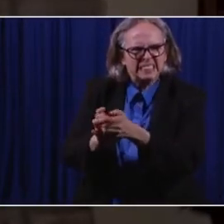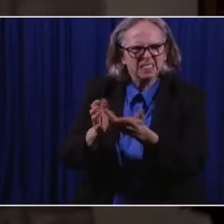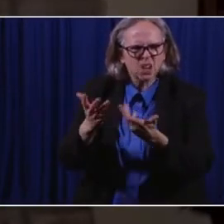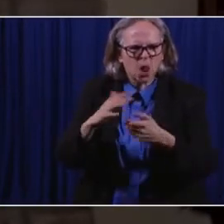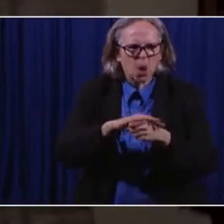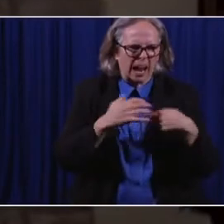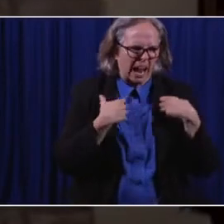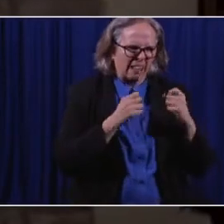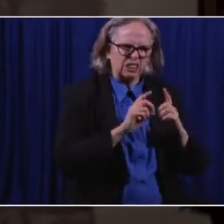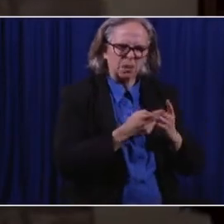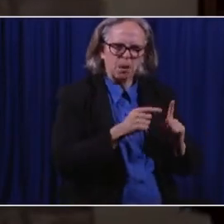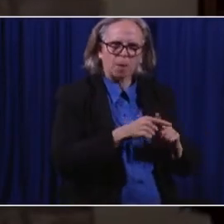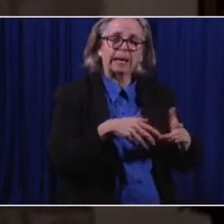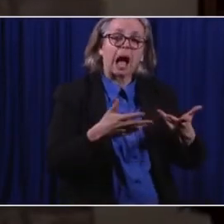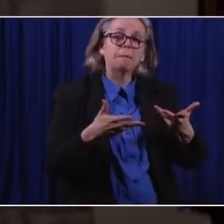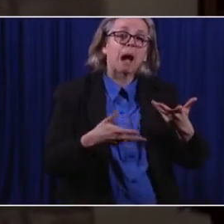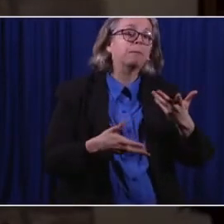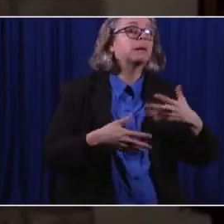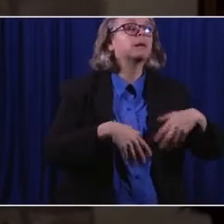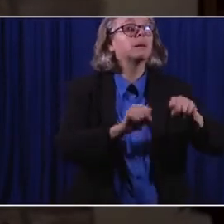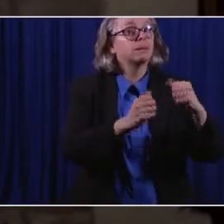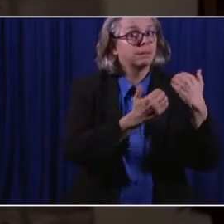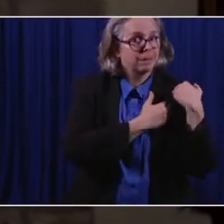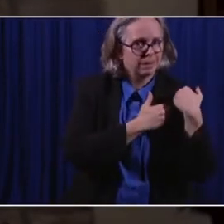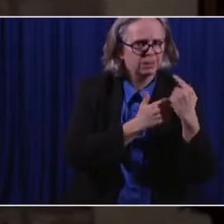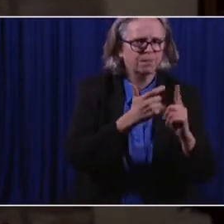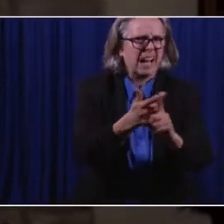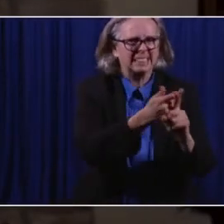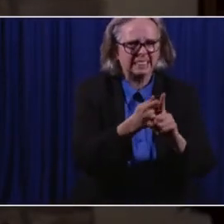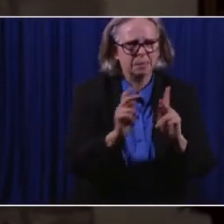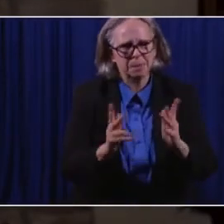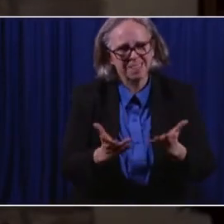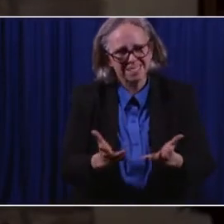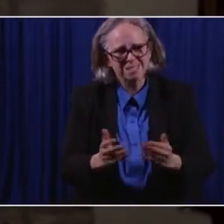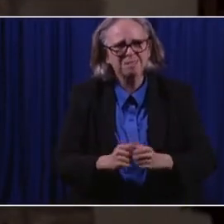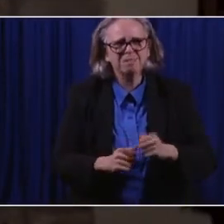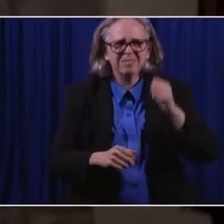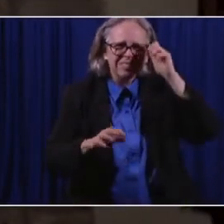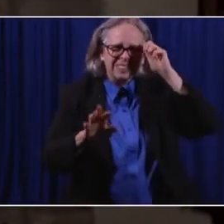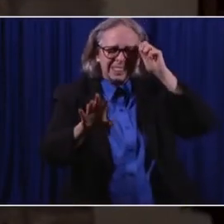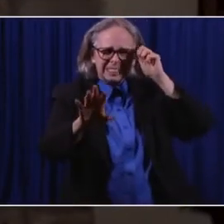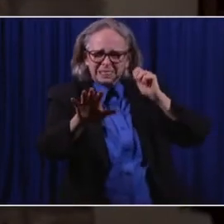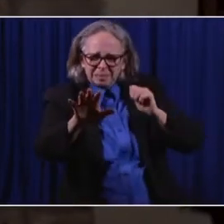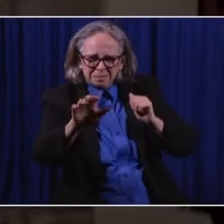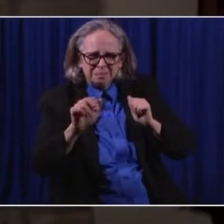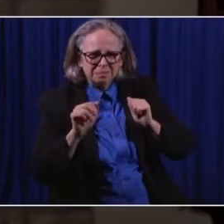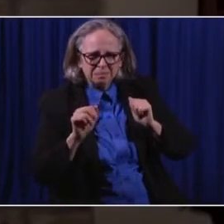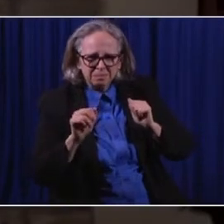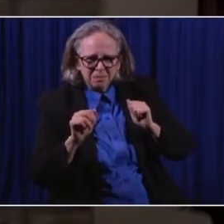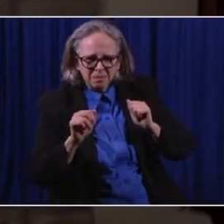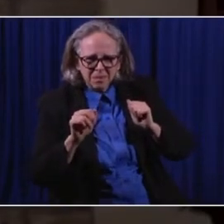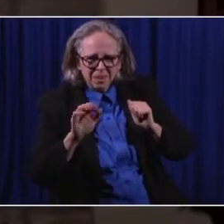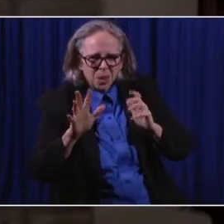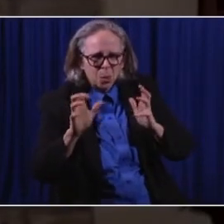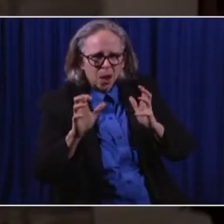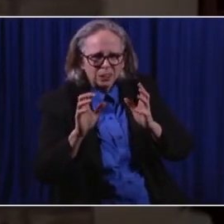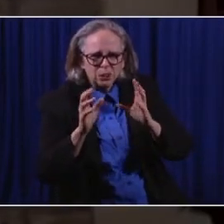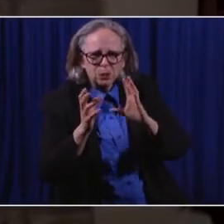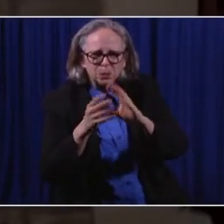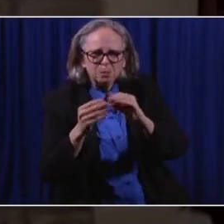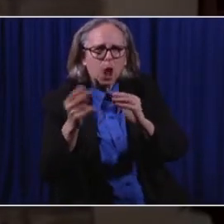1A. Next question is from Laura Hancock. And let me, Dan, before you do that, let me, I'm looking at some numbers that